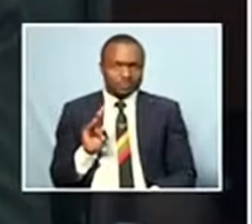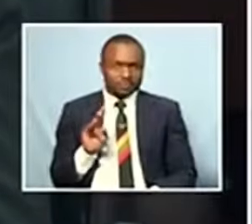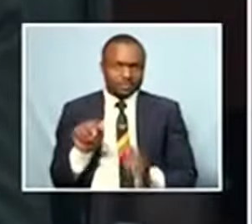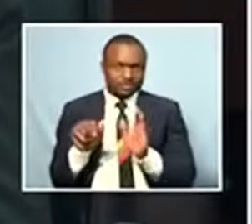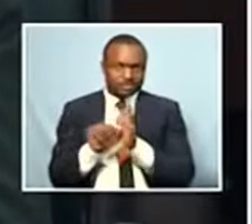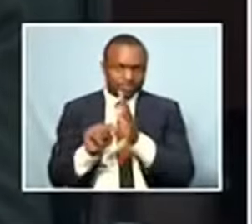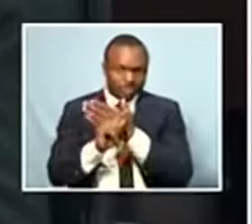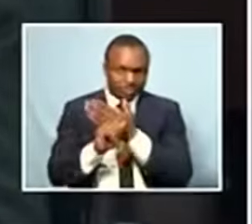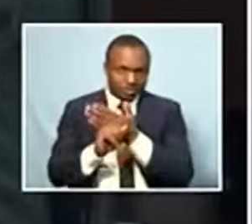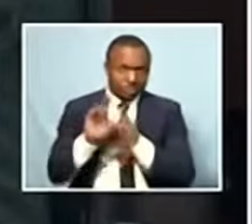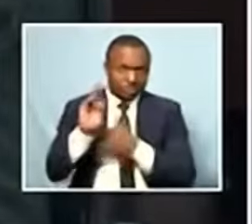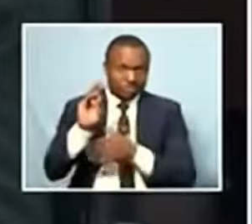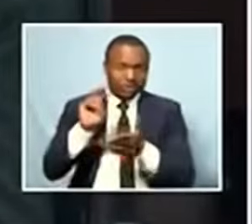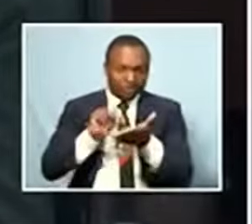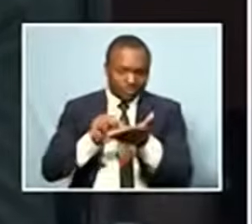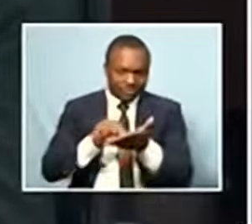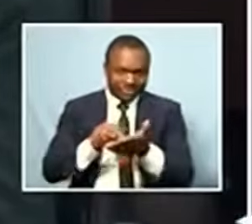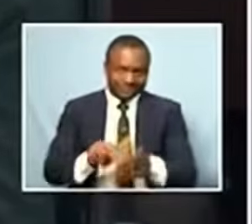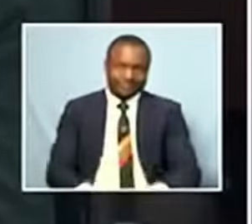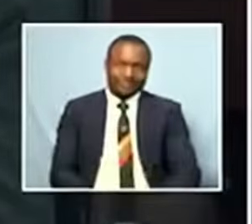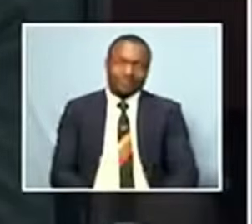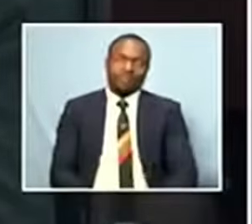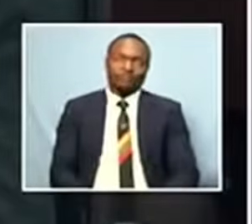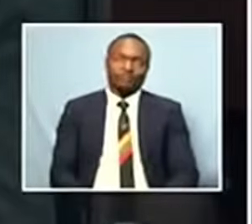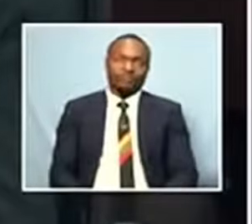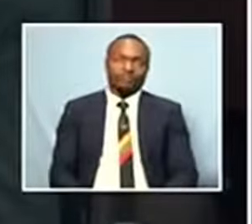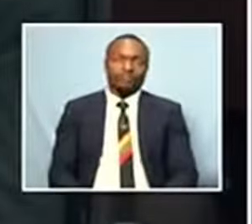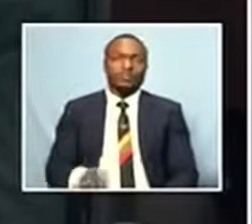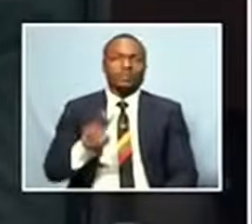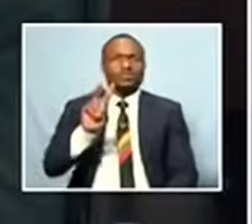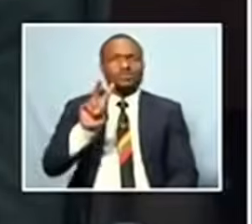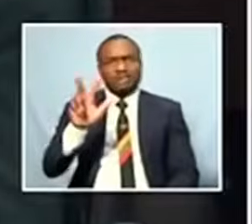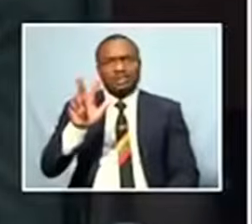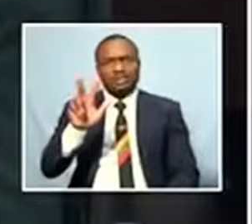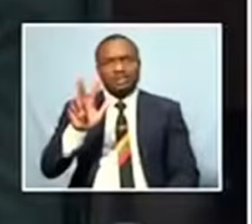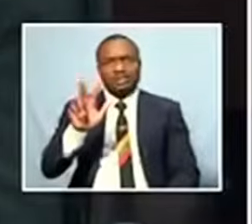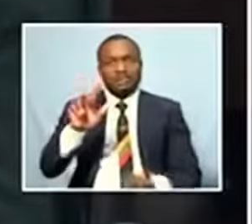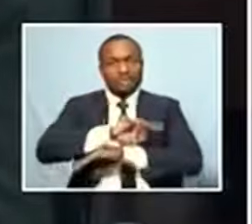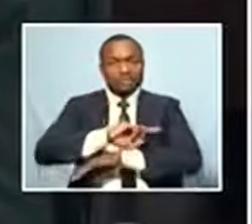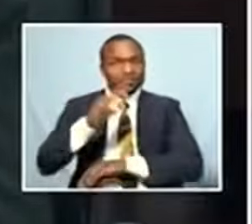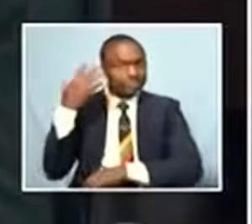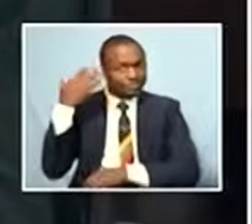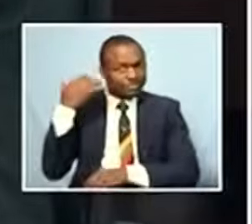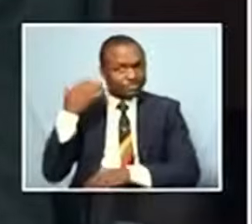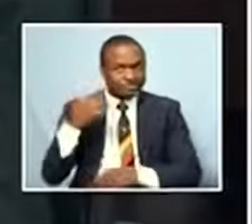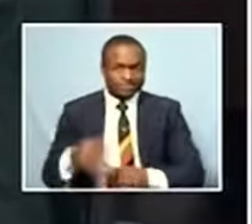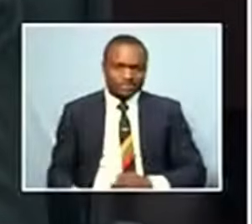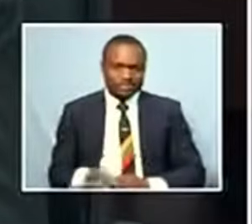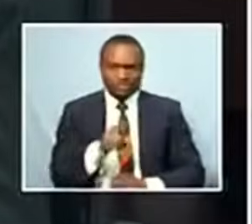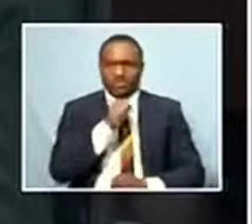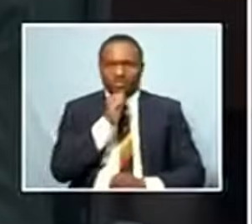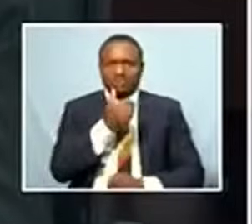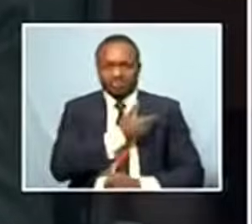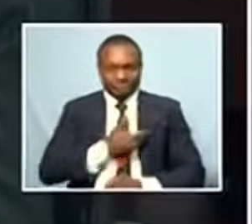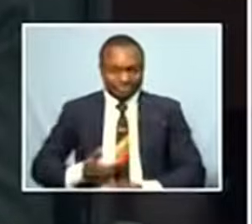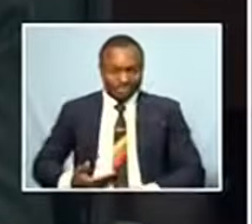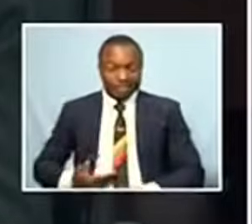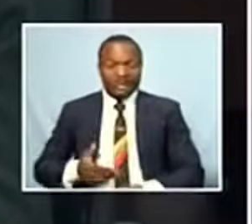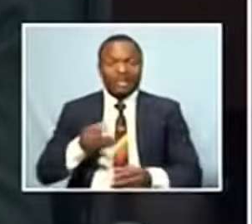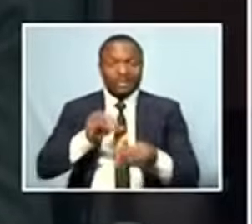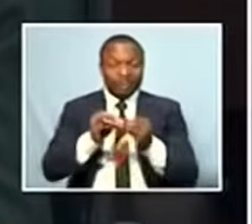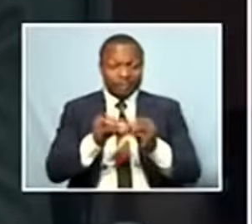August. Sorry, 17th of November, which is some 2-3 days ago. You are being reactive. The whole amount